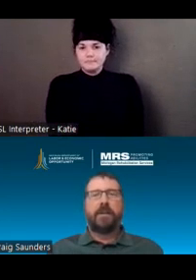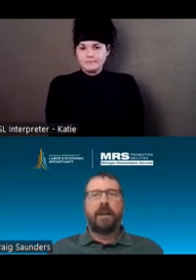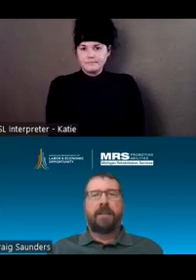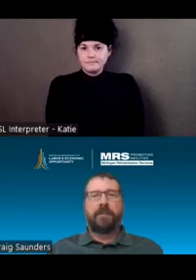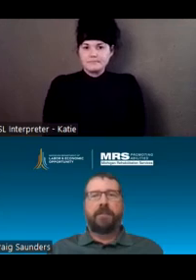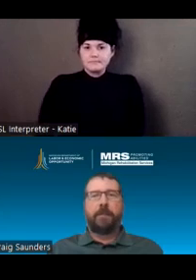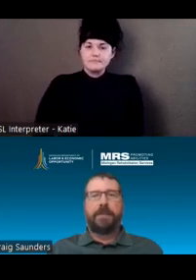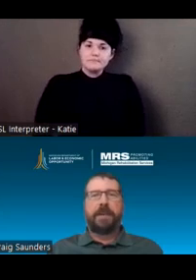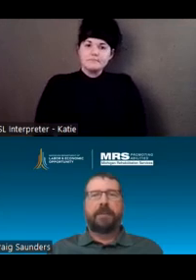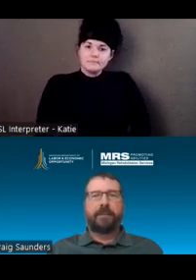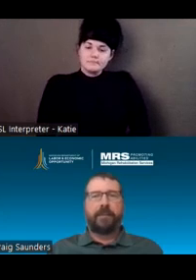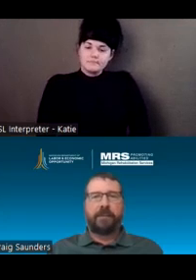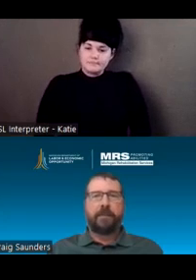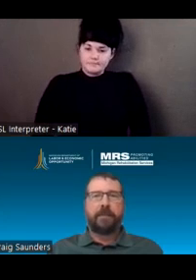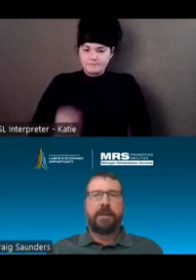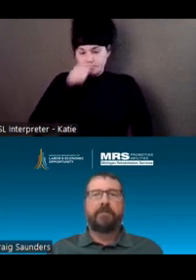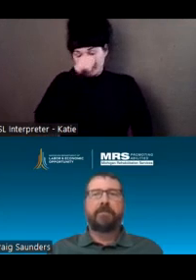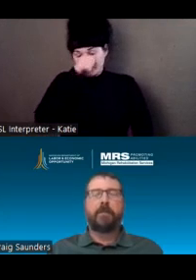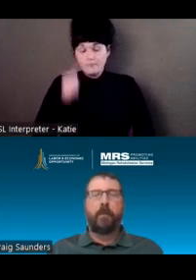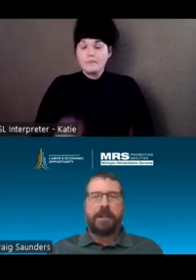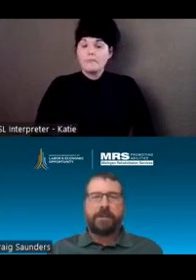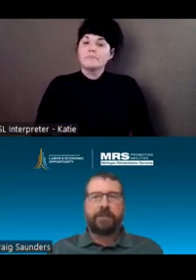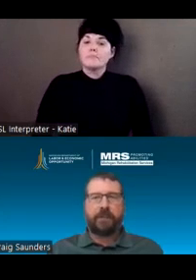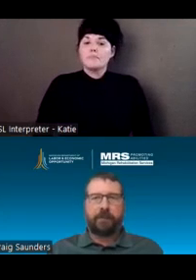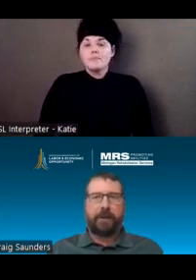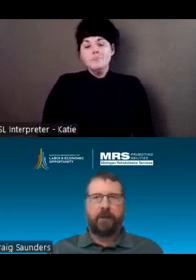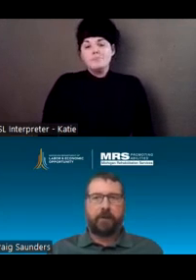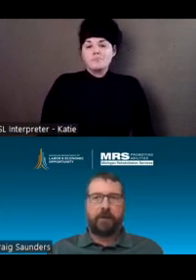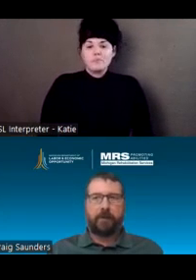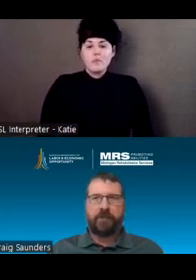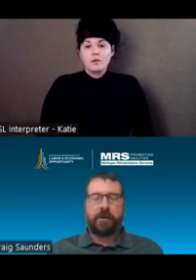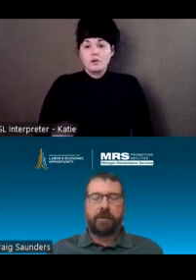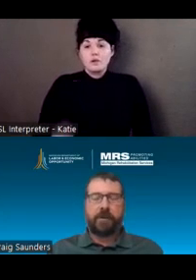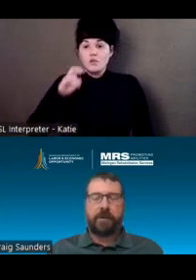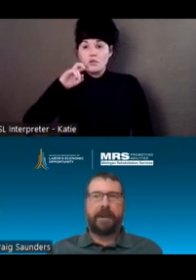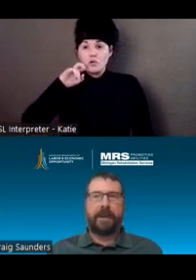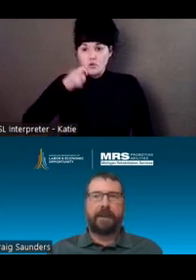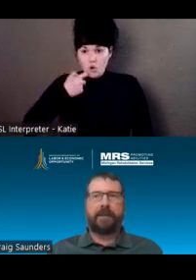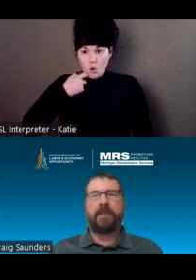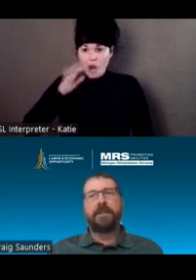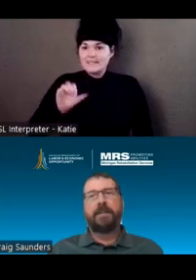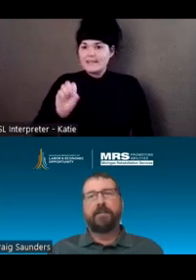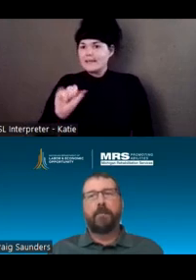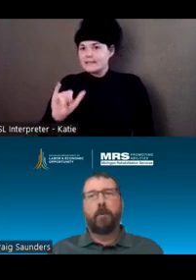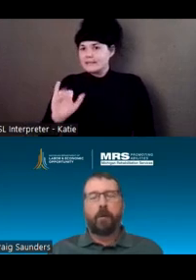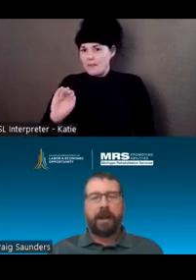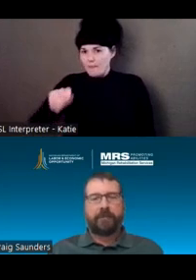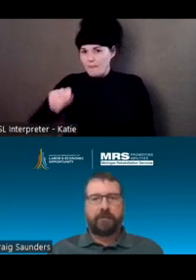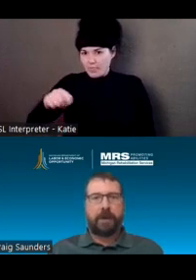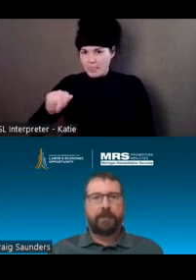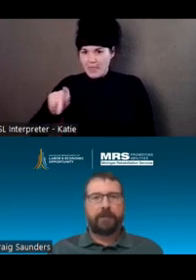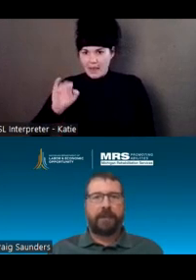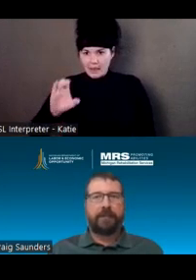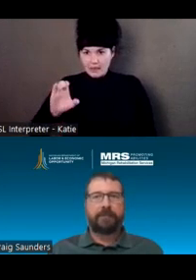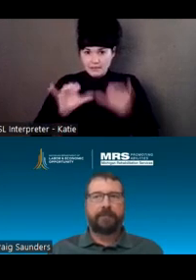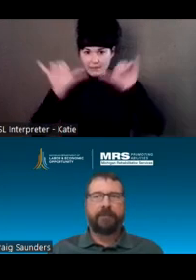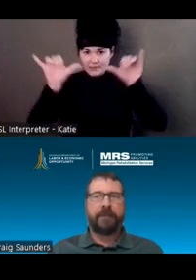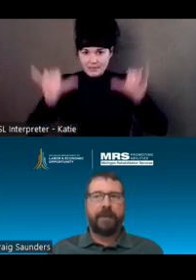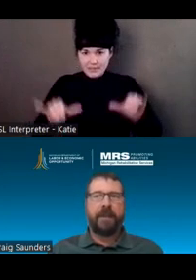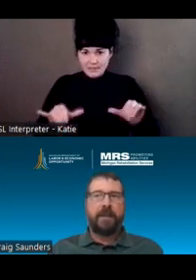The neurons of the sympathetic system come from regions of the spinal cord, which are most affected from poor posture while